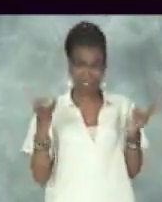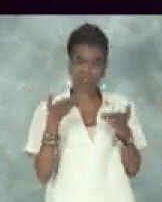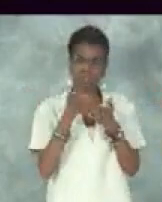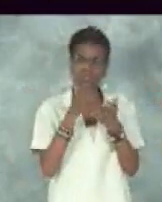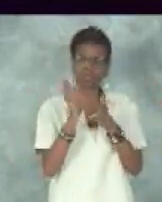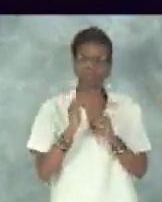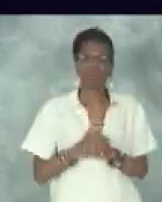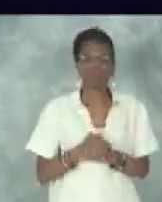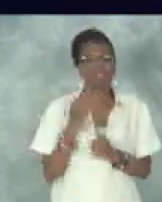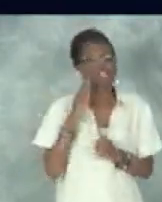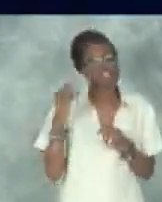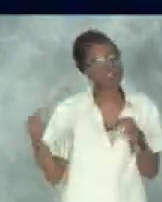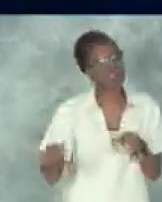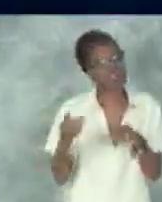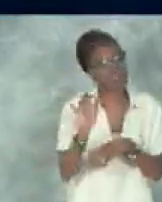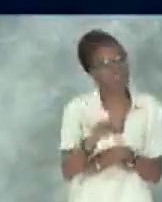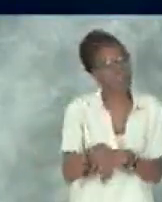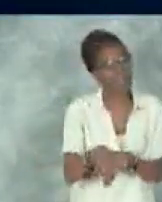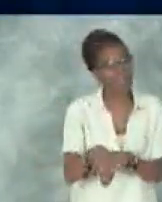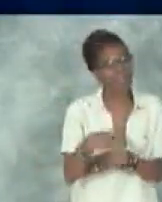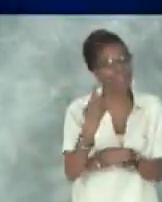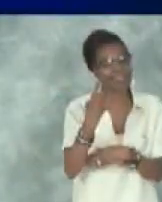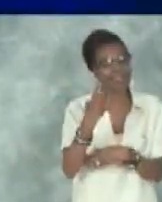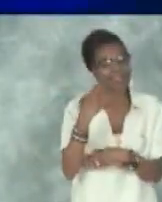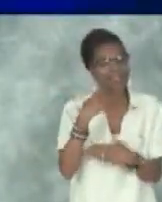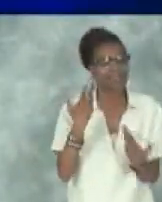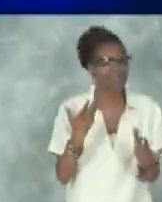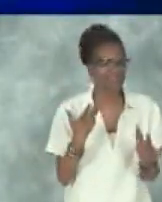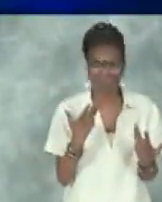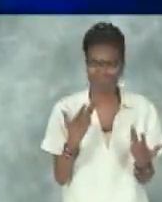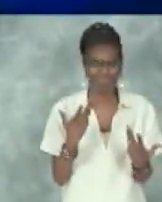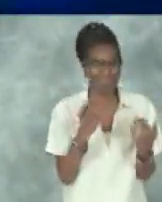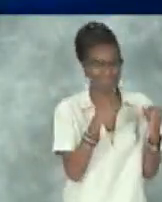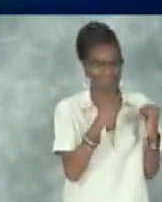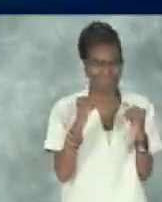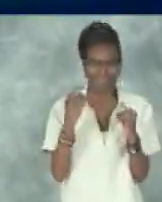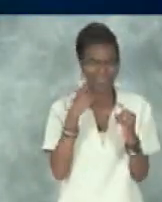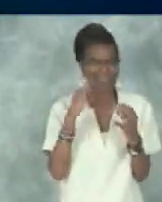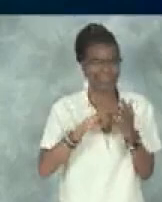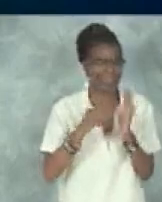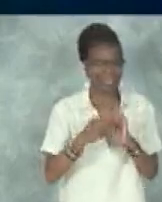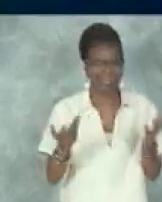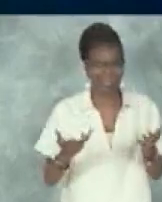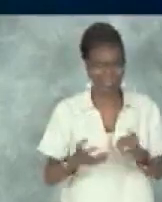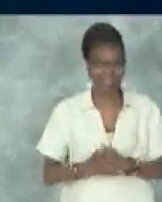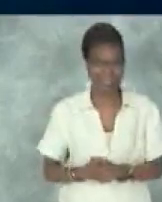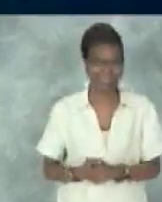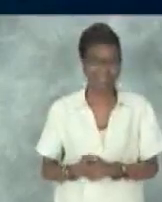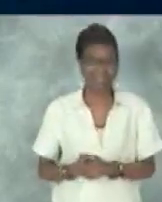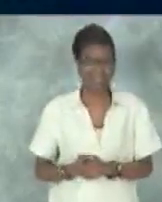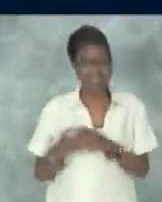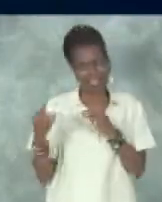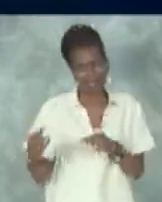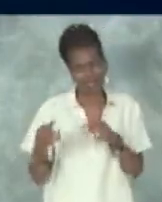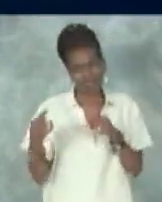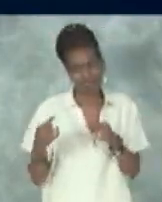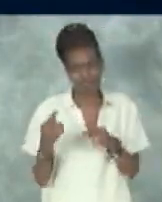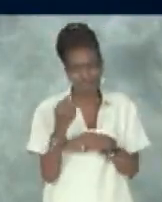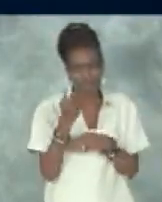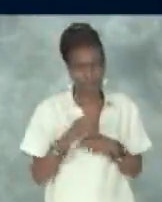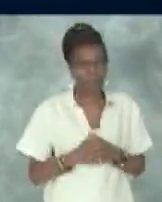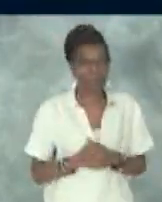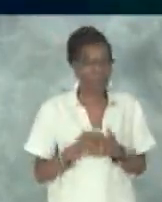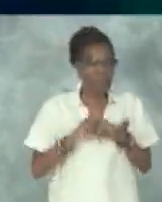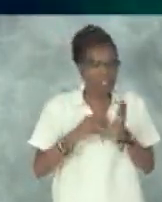I know you're struggling with that. Somebody is struggling because that sounds awful individualistic. But watch, and let's wrestle with the text. What does he